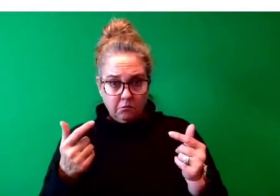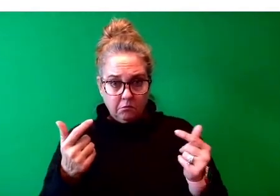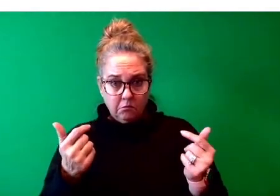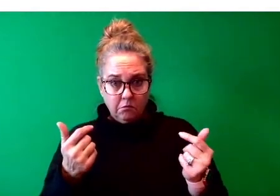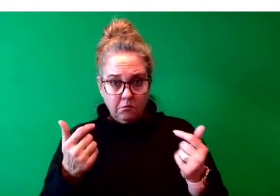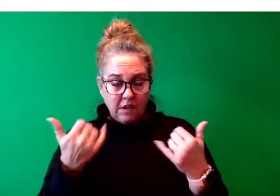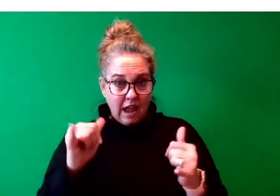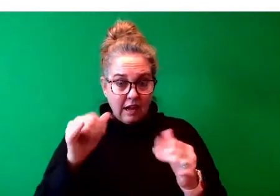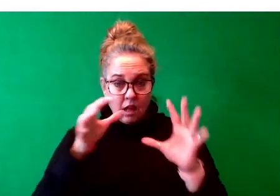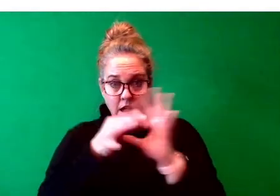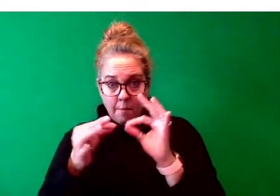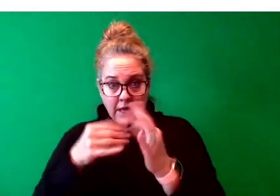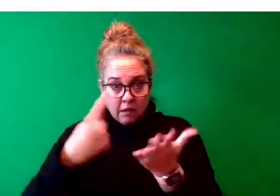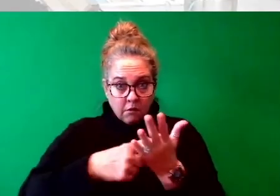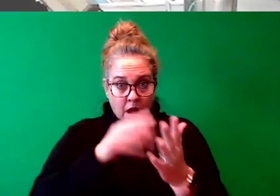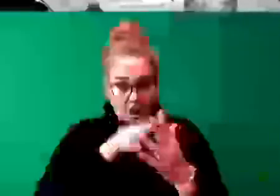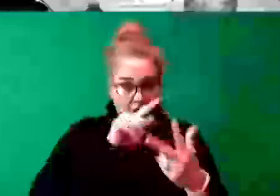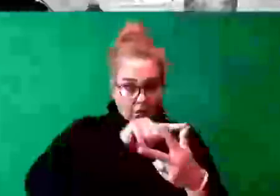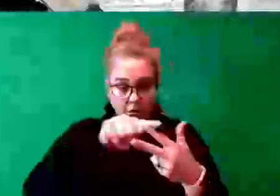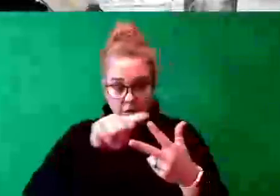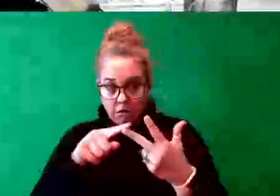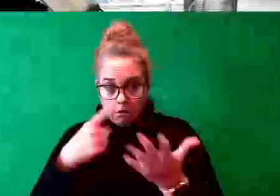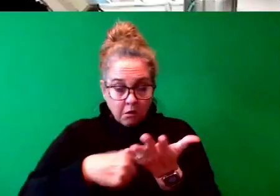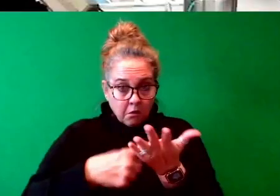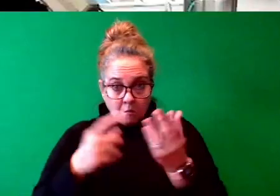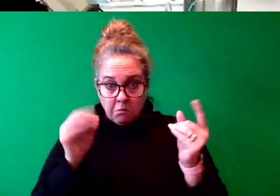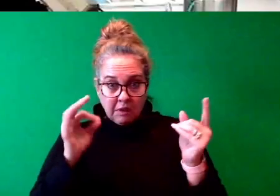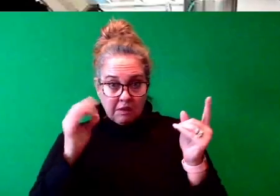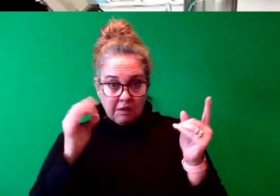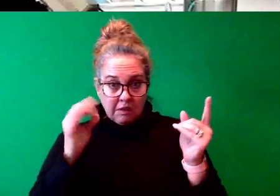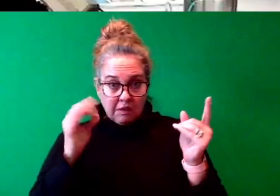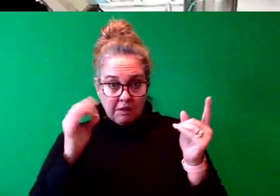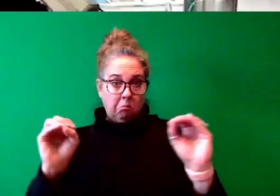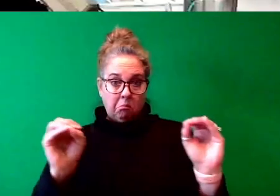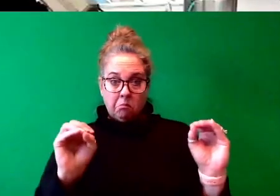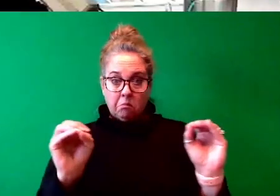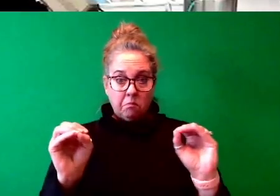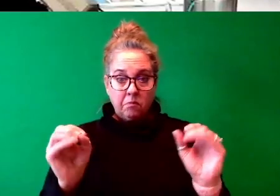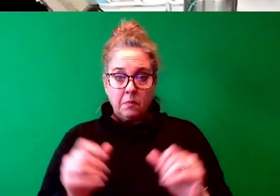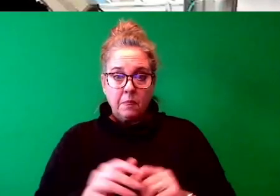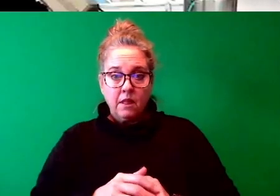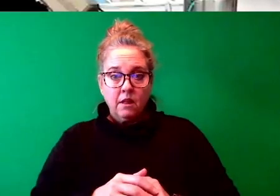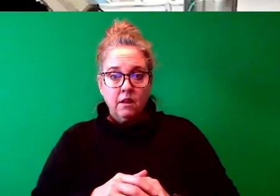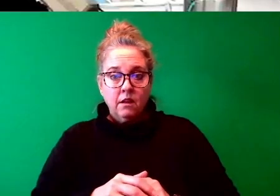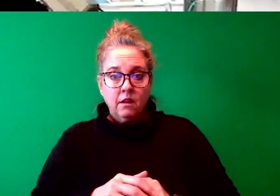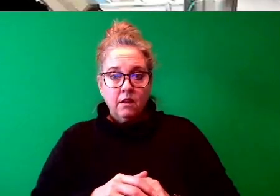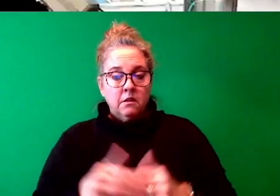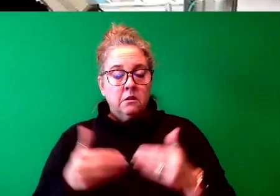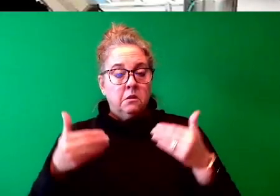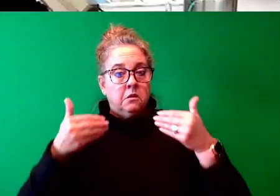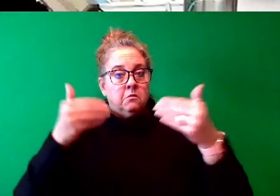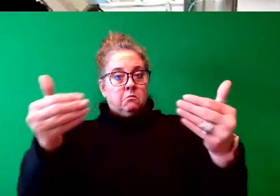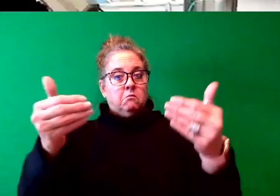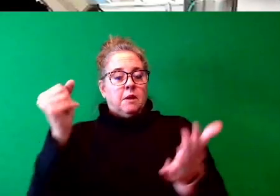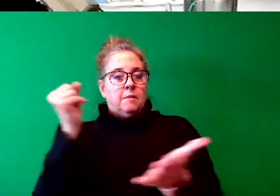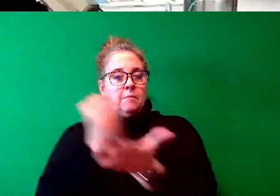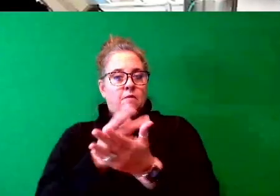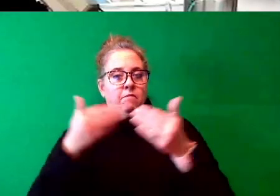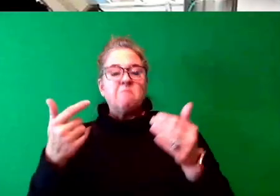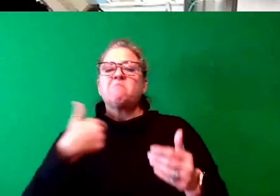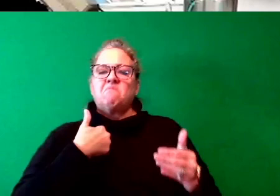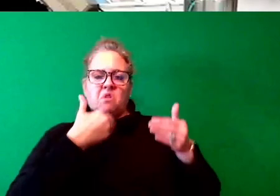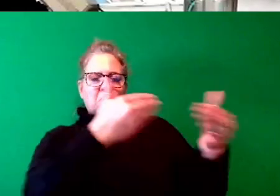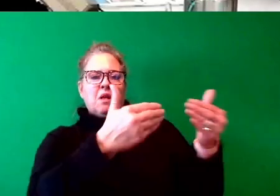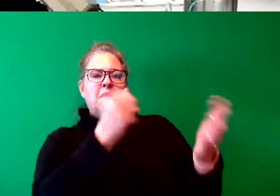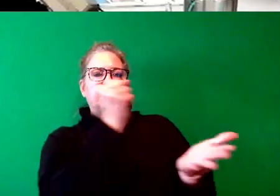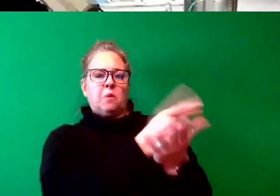comments? If not, I would accept the motion to approve. Move approval of both of these contracts,